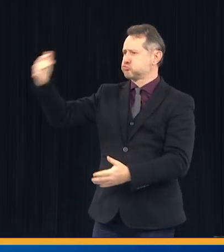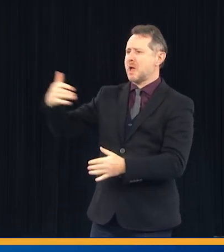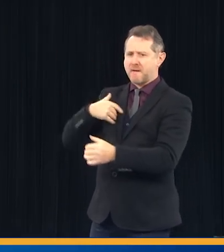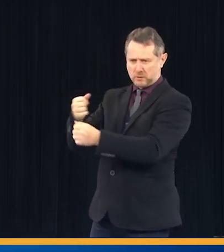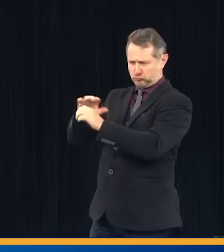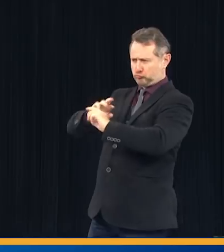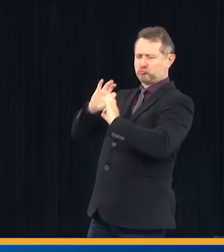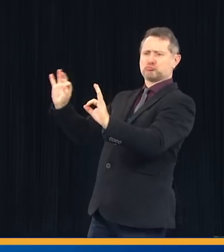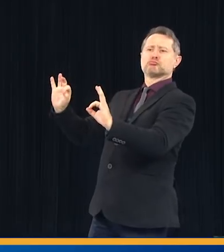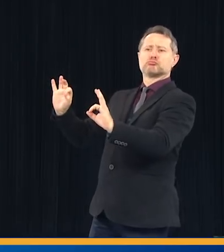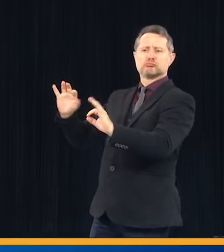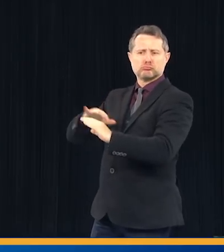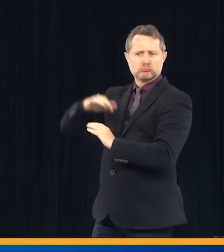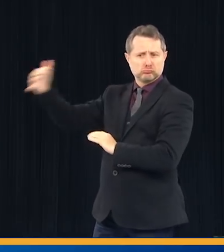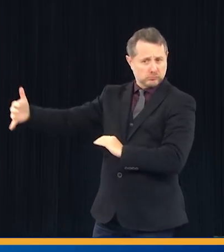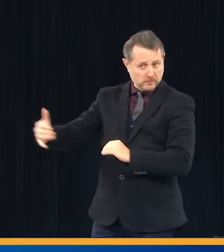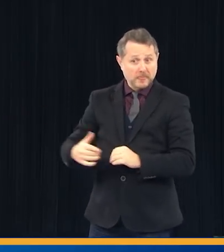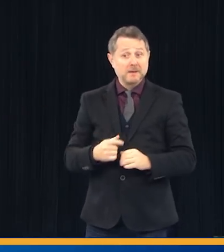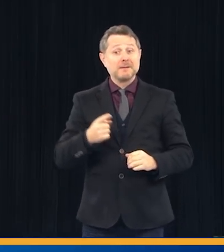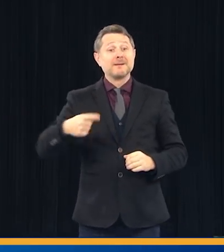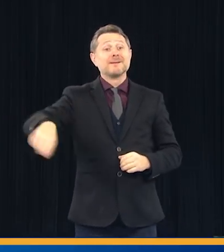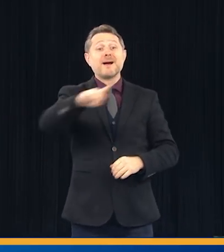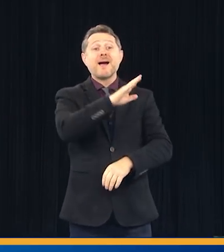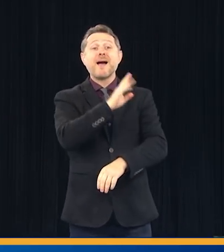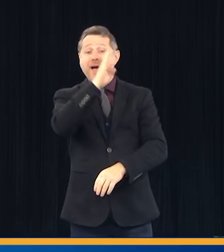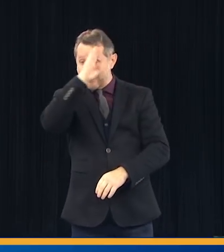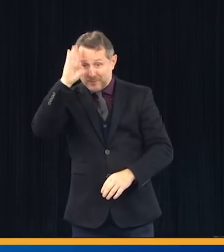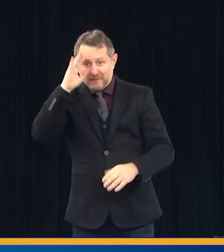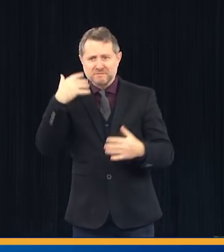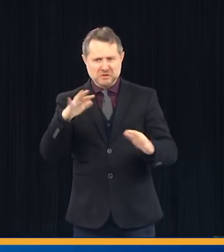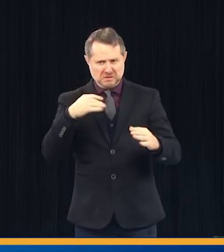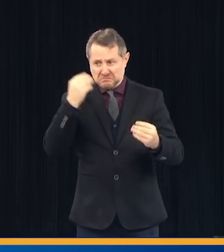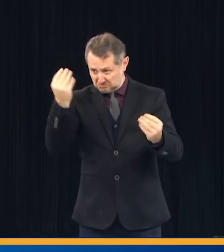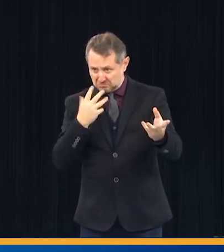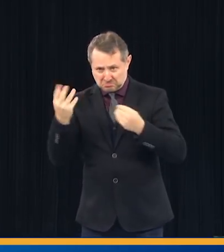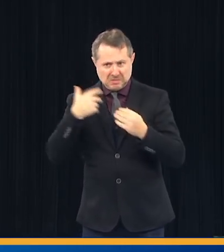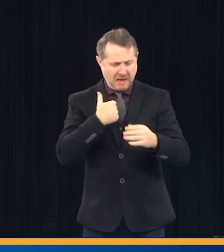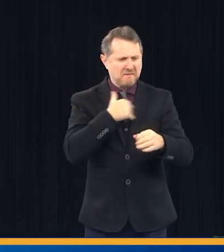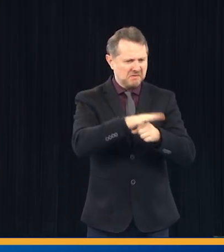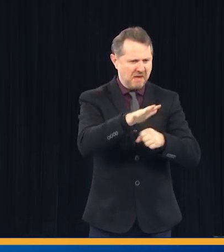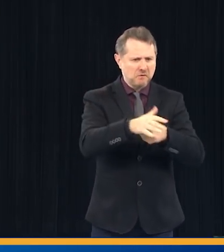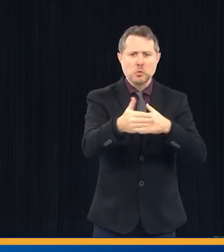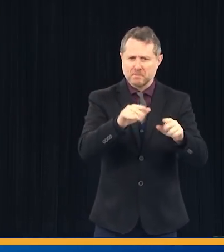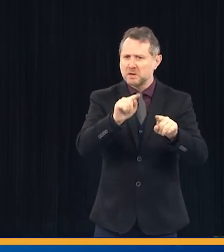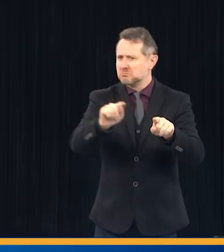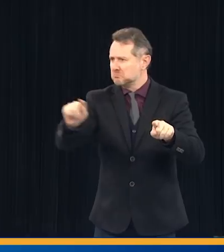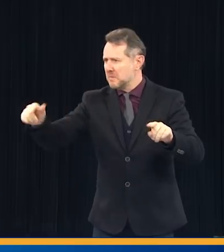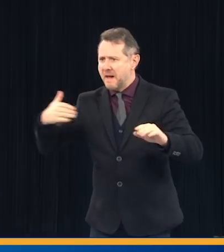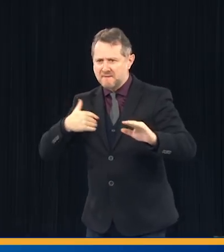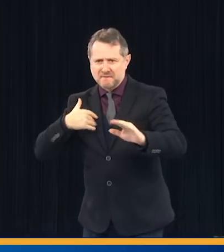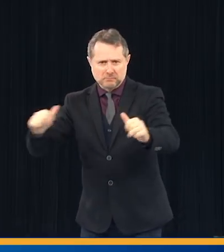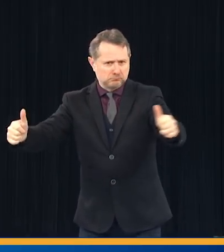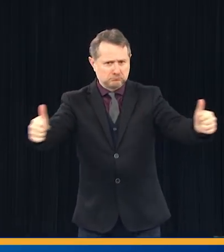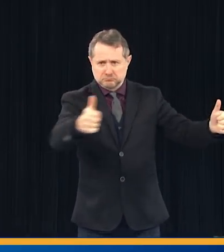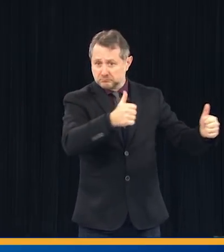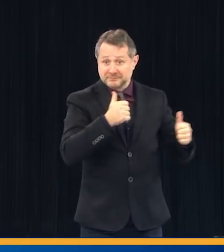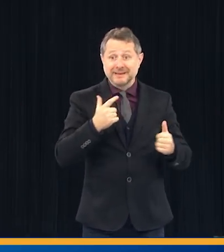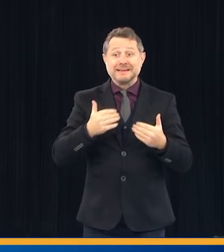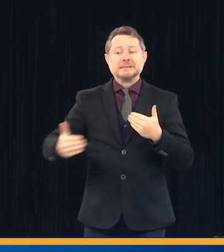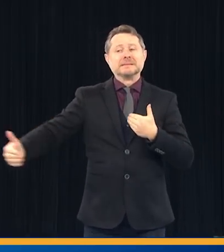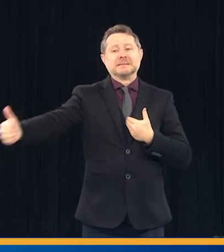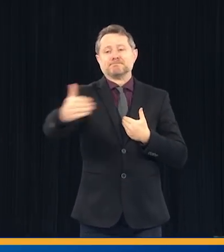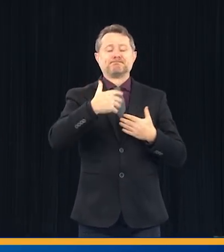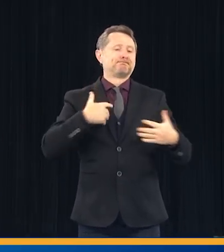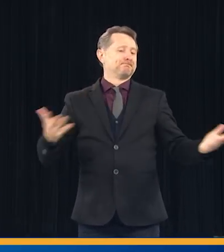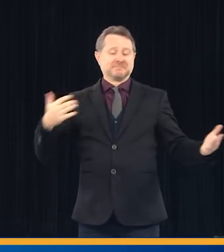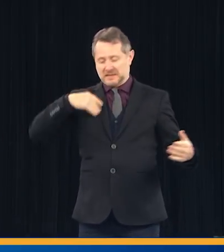health systems say they have enough PPE in stock short term. Nobody has enough long term, so we're still buying,